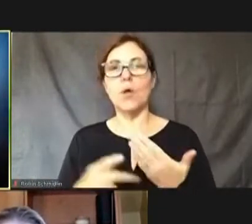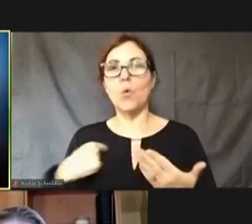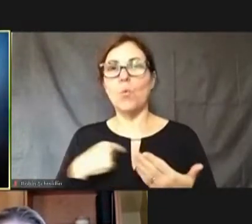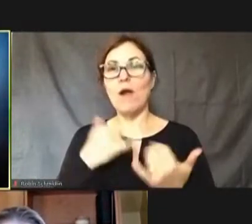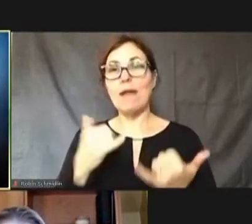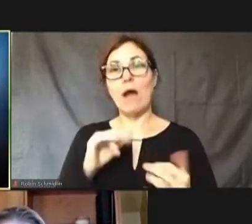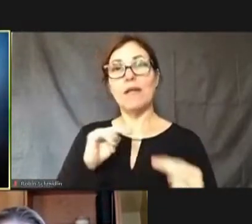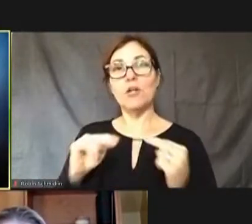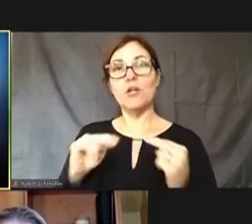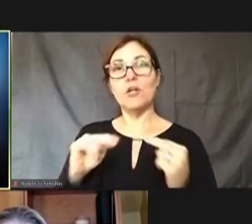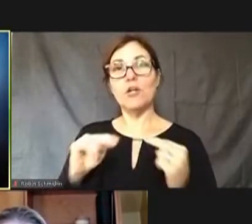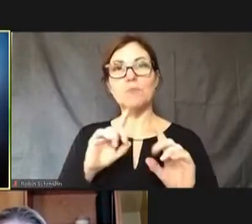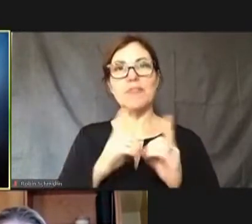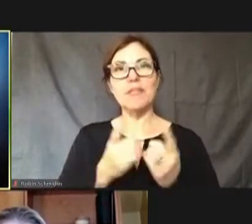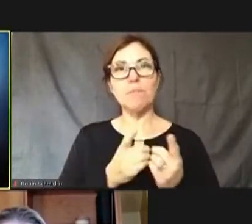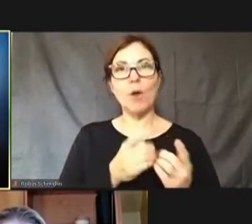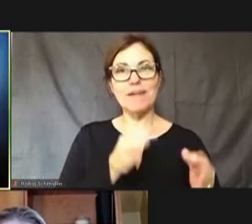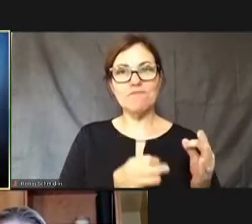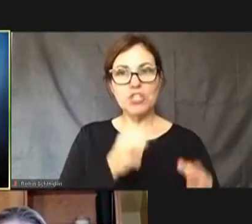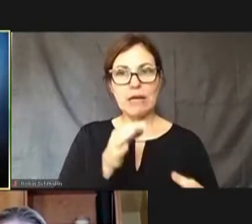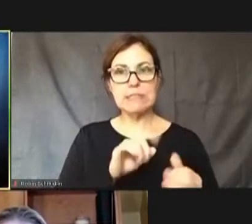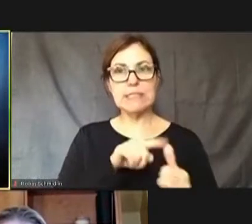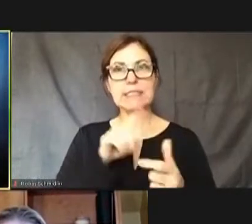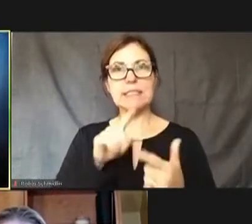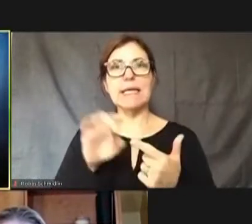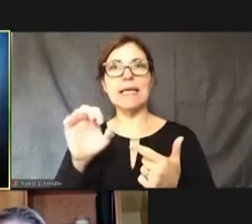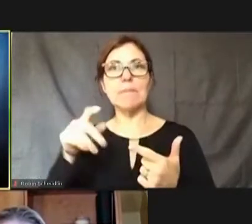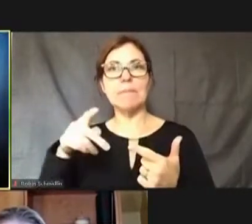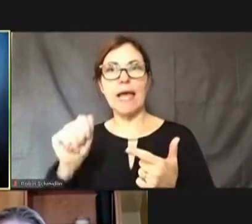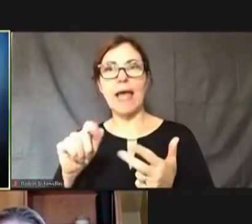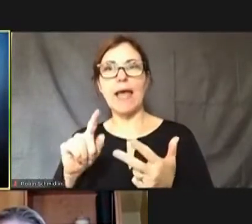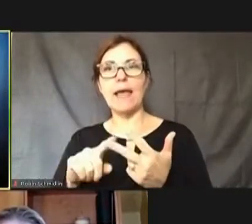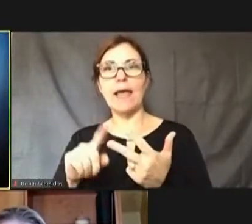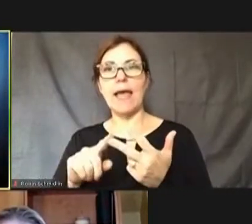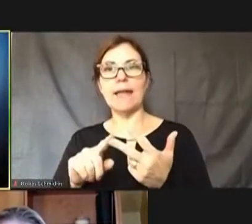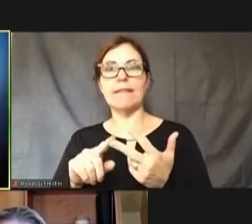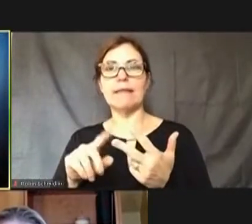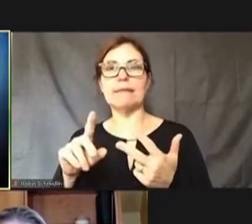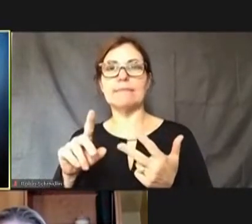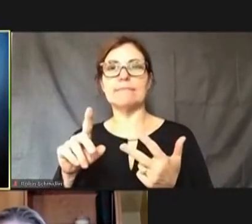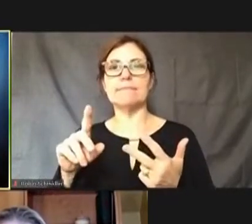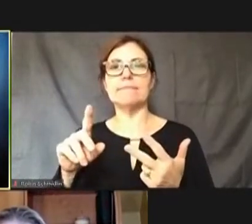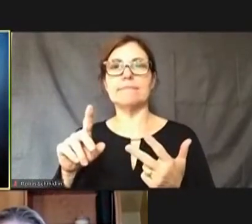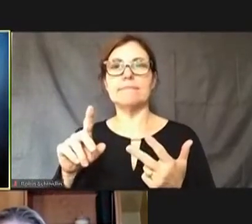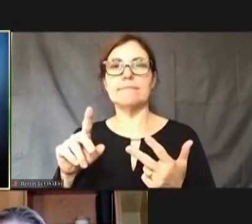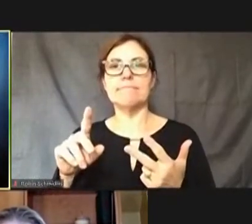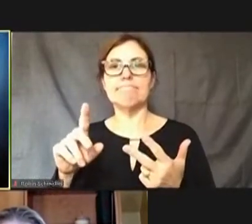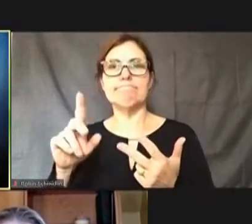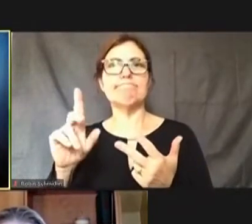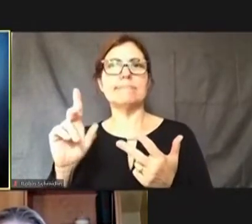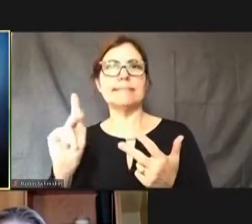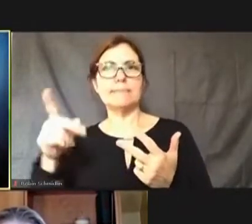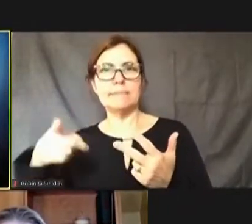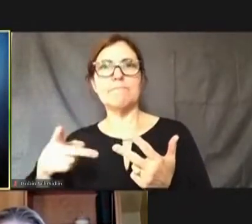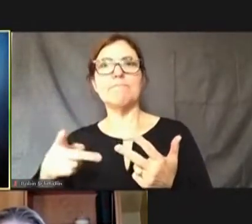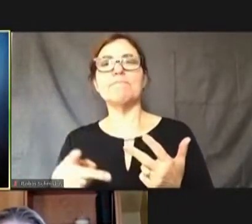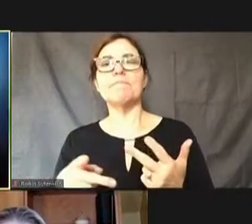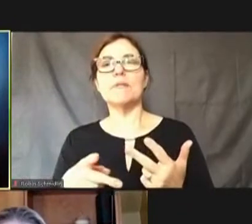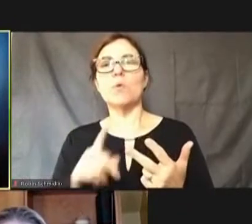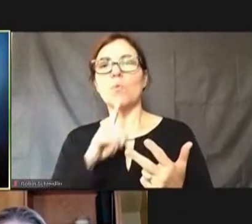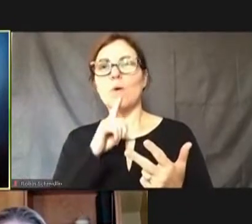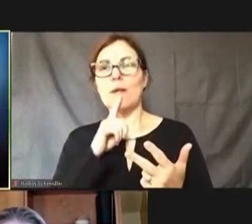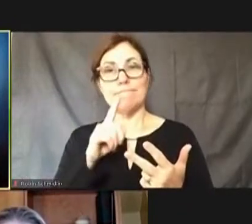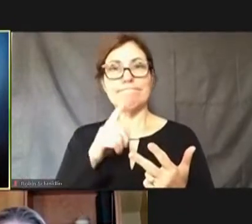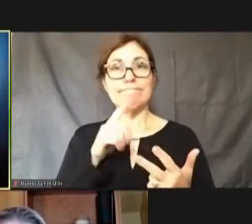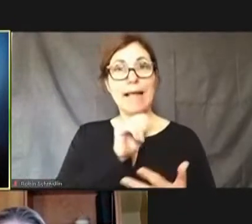Justice, EPA, and DEP on exactly what our remedy will be. ALCOSAN, after us, will get into